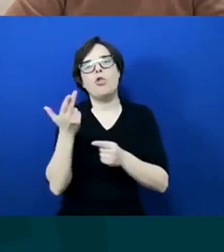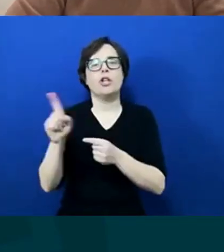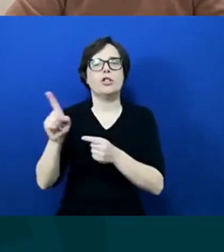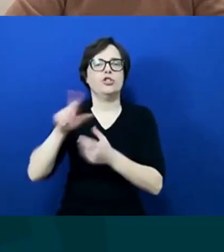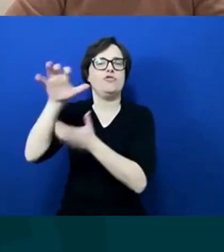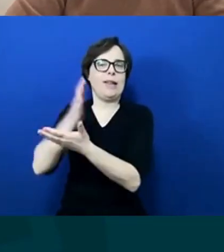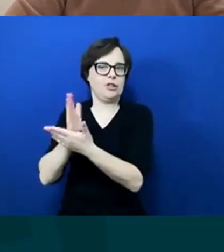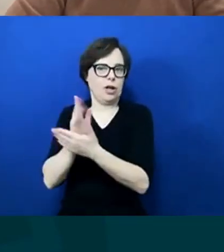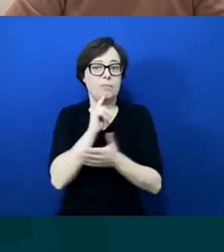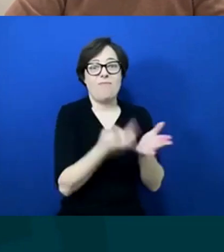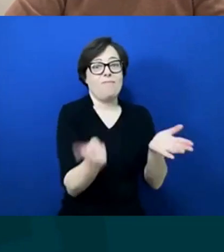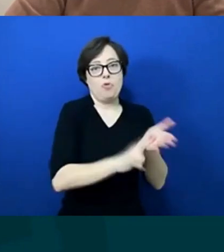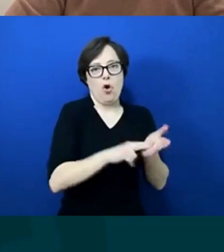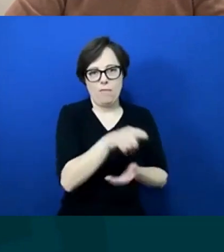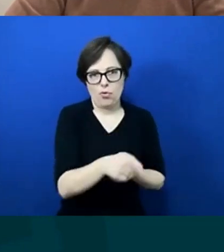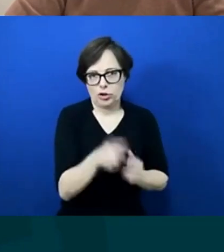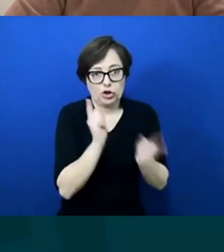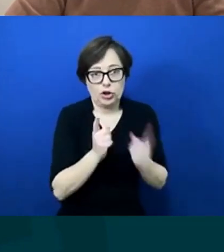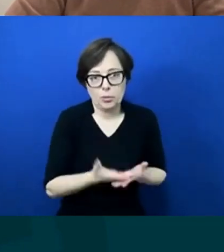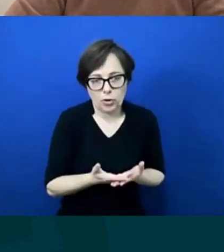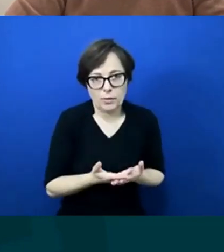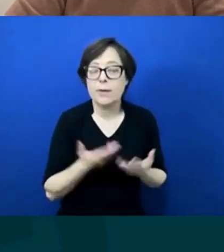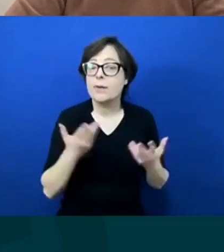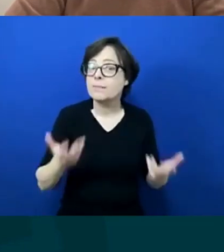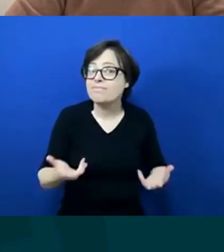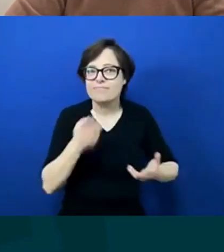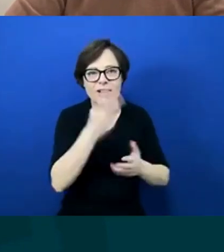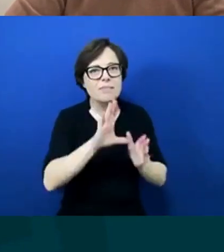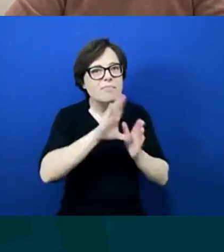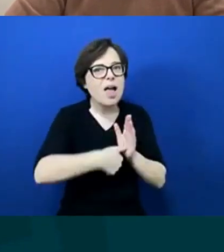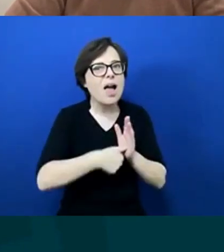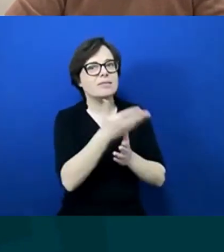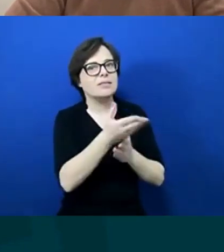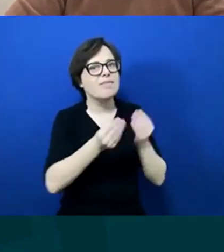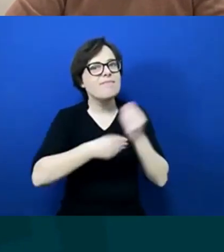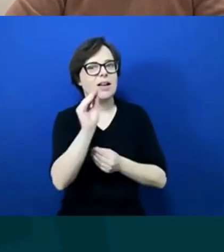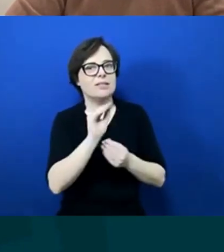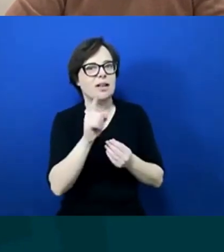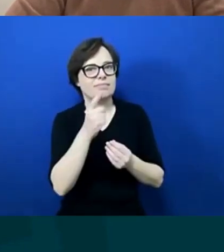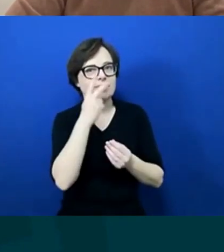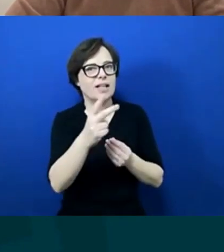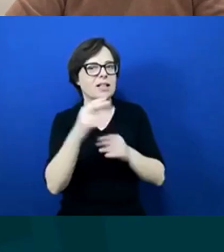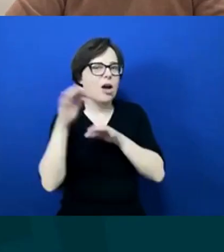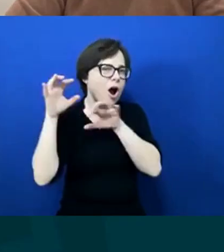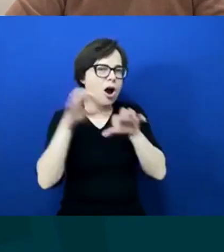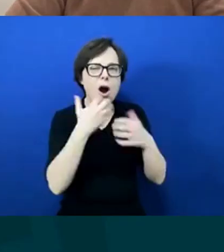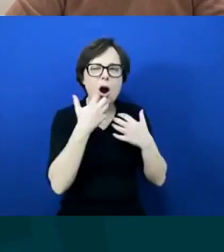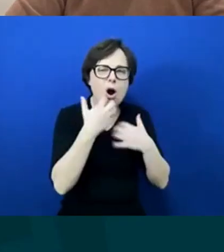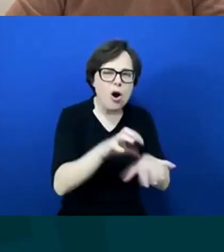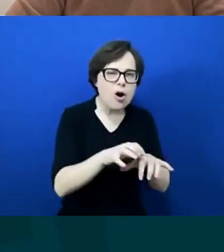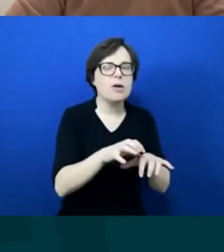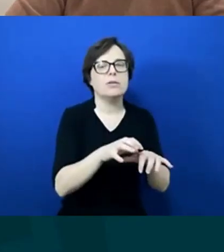cities are increasingly exposed to heat stress, but also to heavy rainfall. This is making